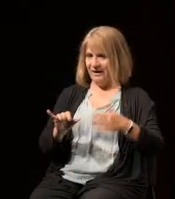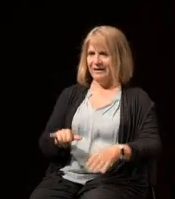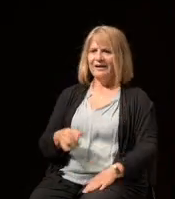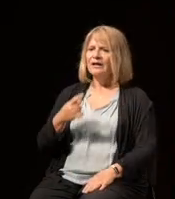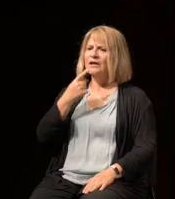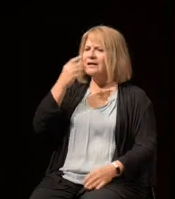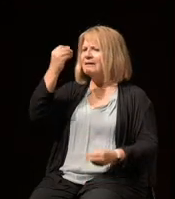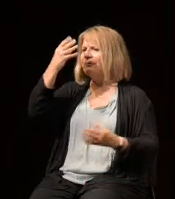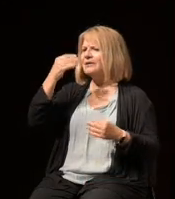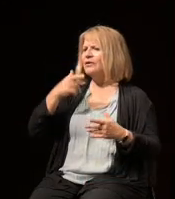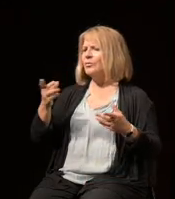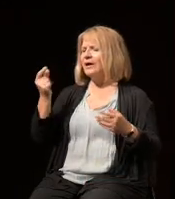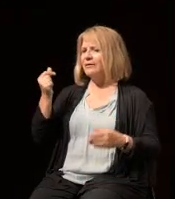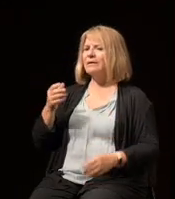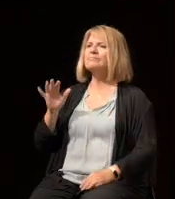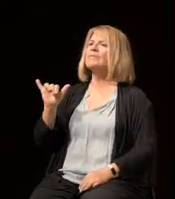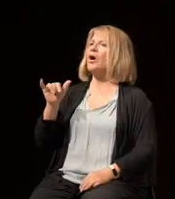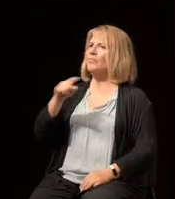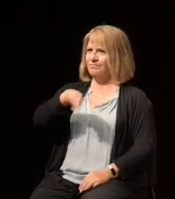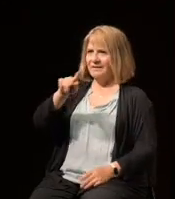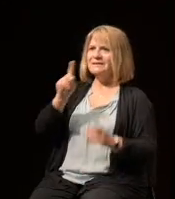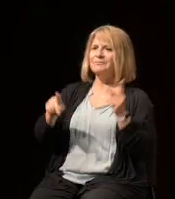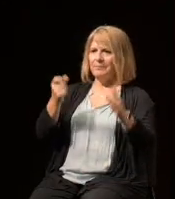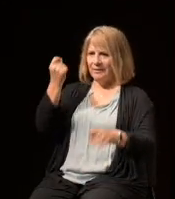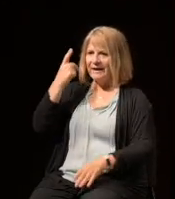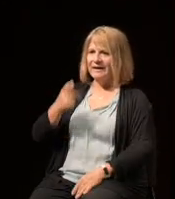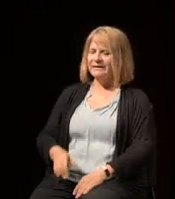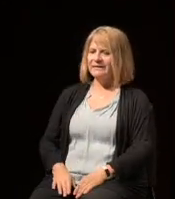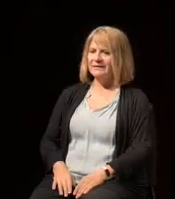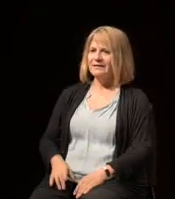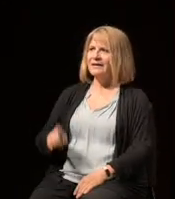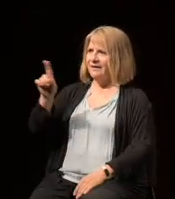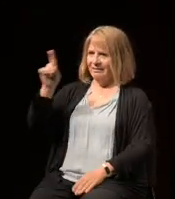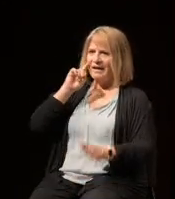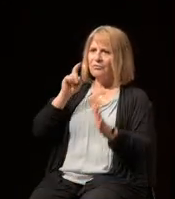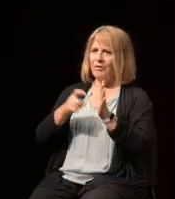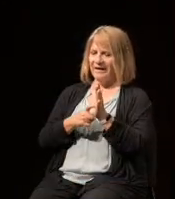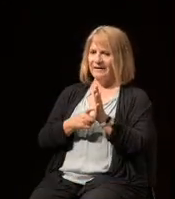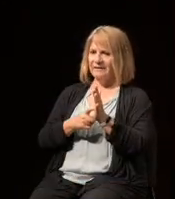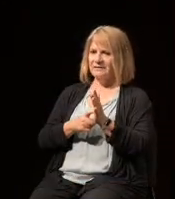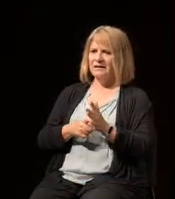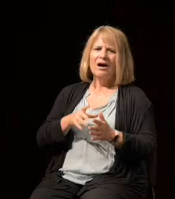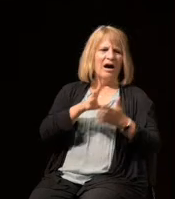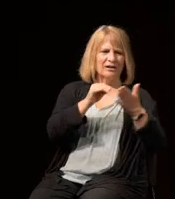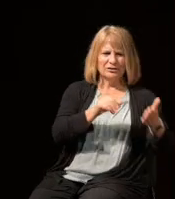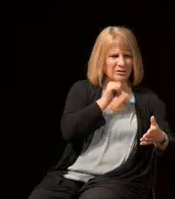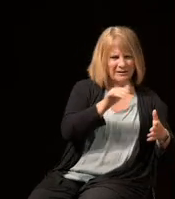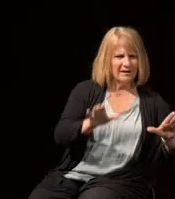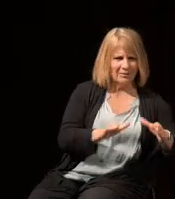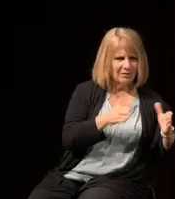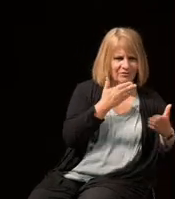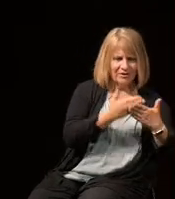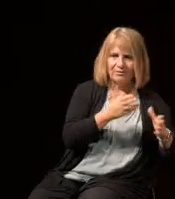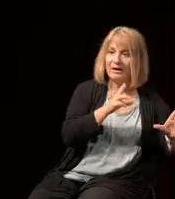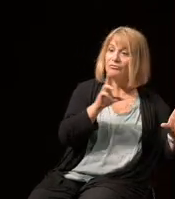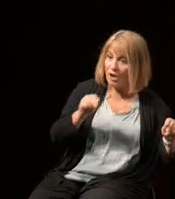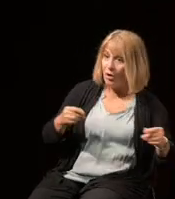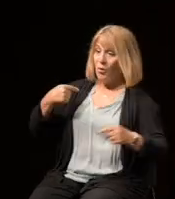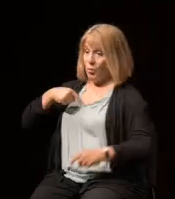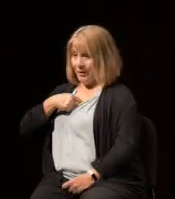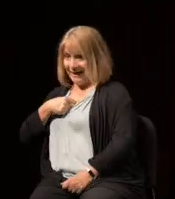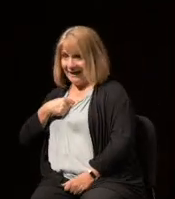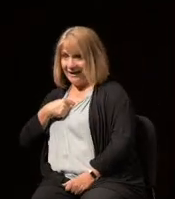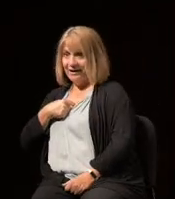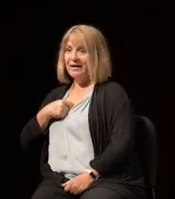away is, oh, these people get it. They recognize that it wasn't that our students are underperforming, it's that we are underperforming. And